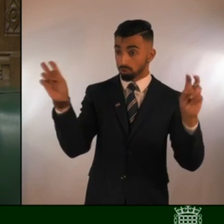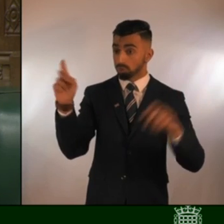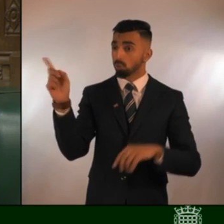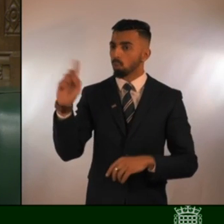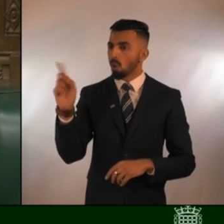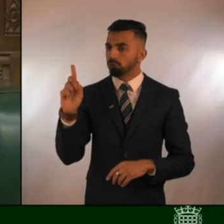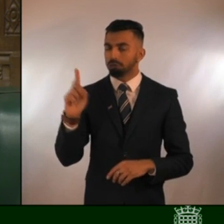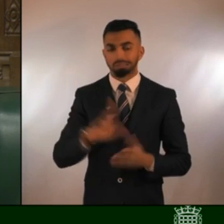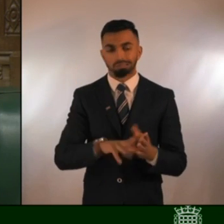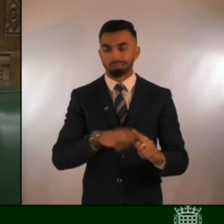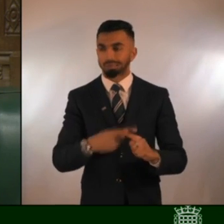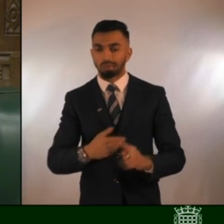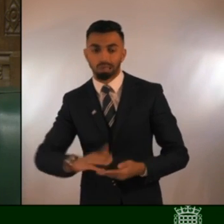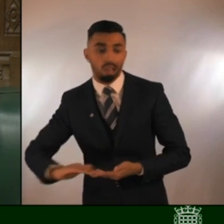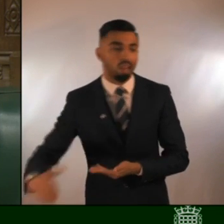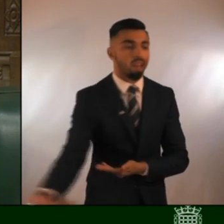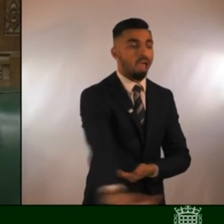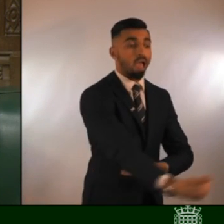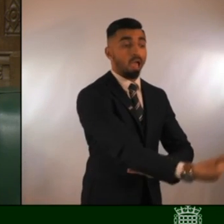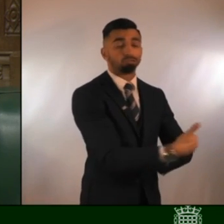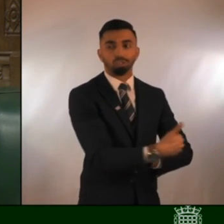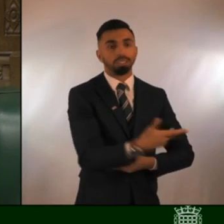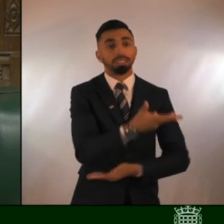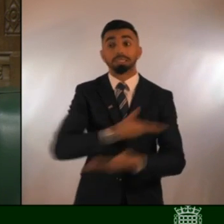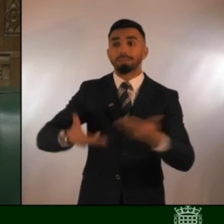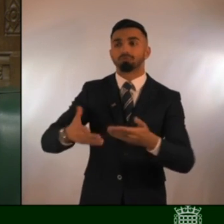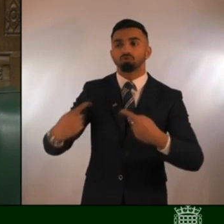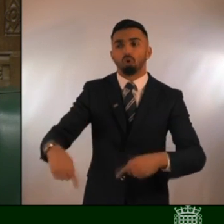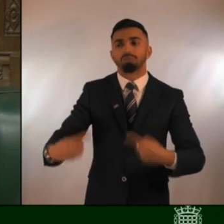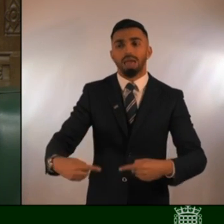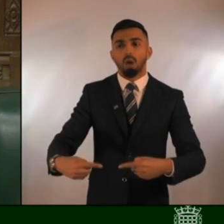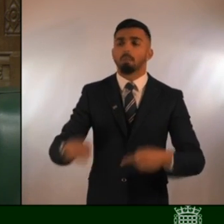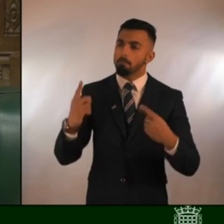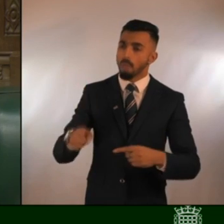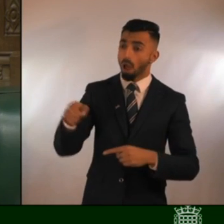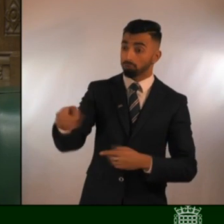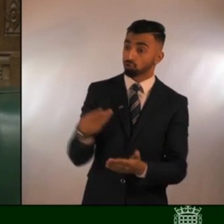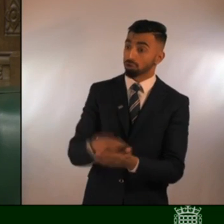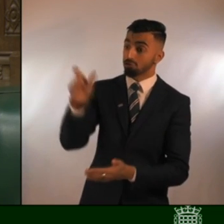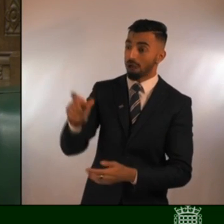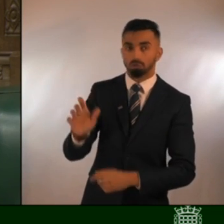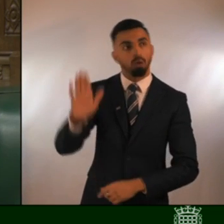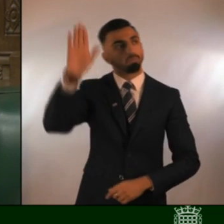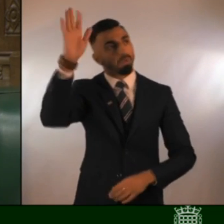of Taxes, must be decided without debate. Will the Chancellor of the Exchequer please move formally?